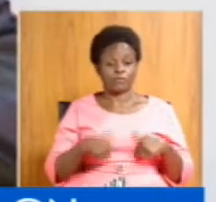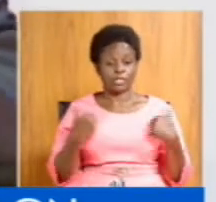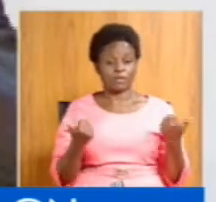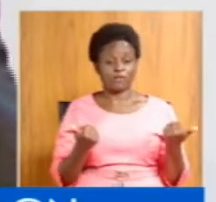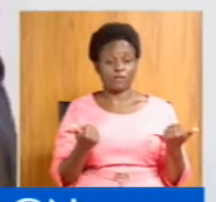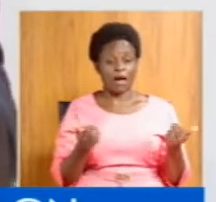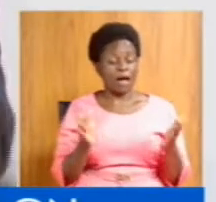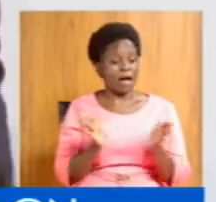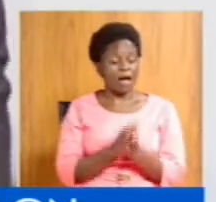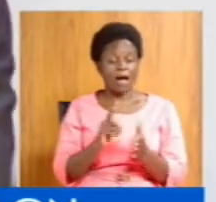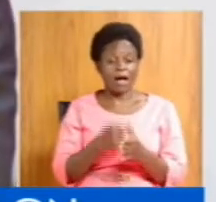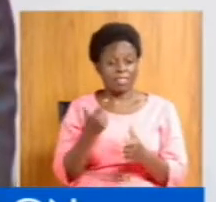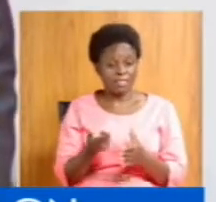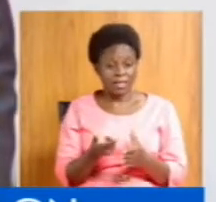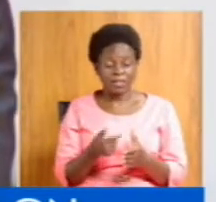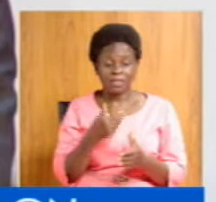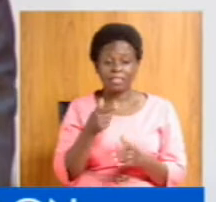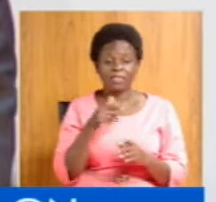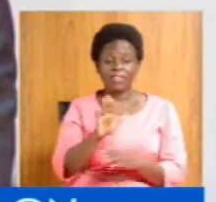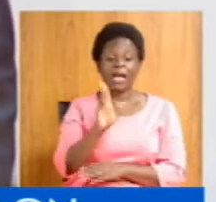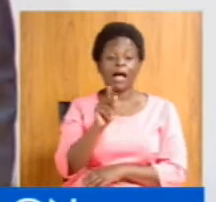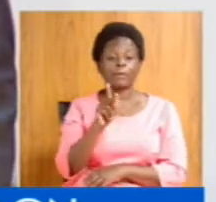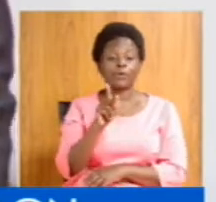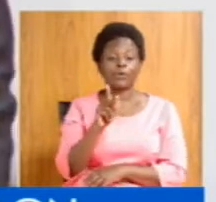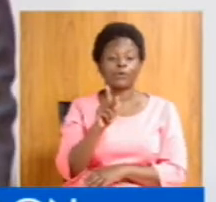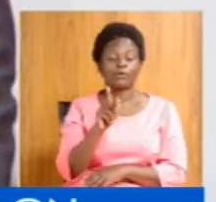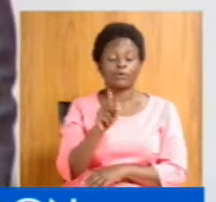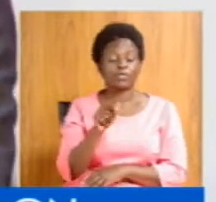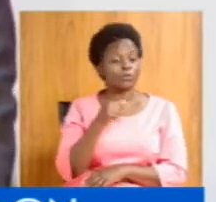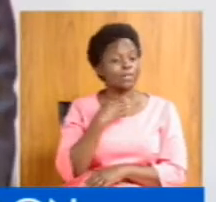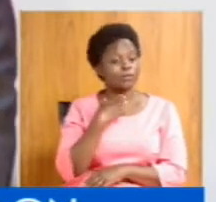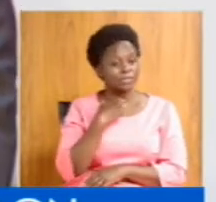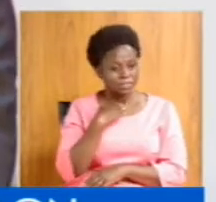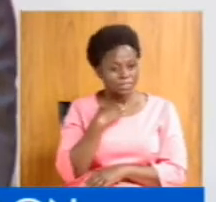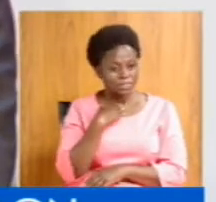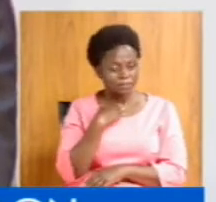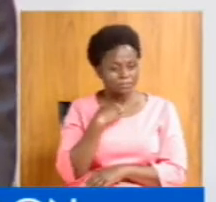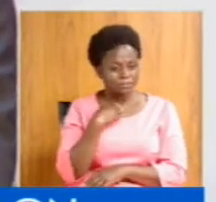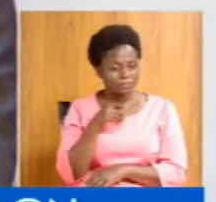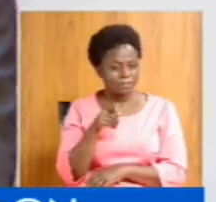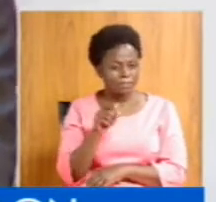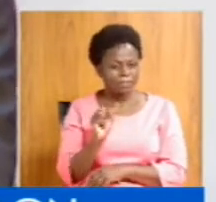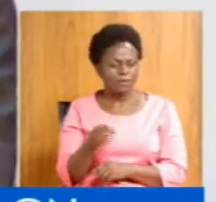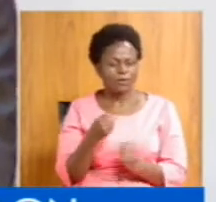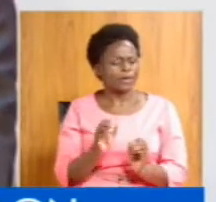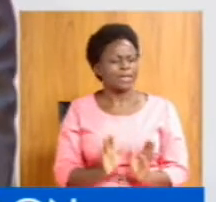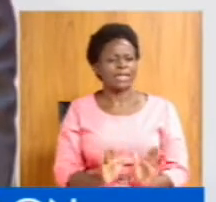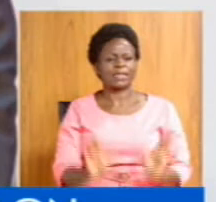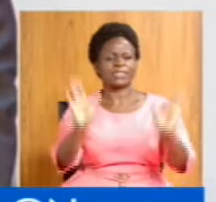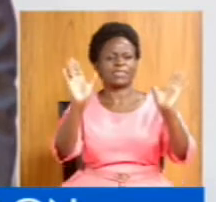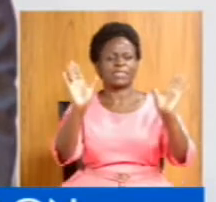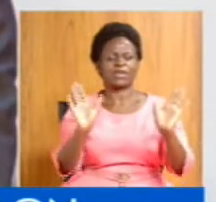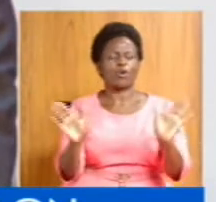and then also their capital so there was a need that you can't let the whole